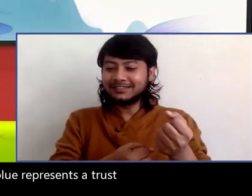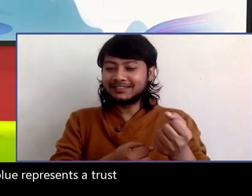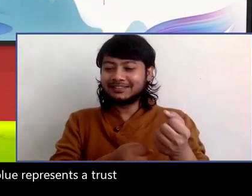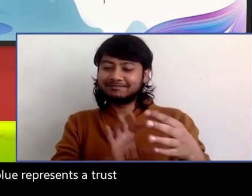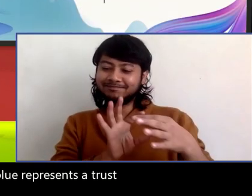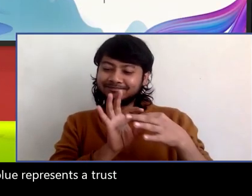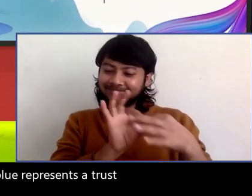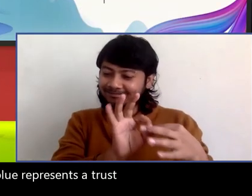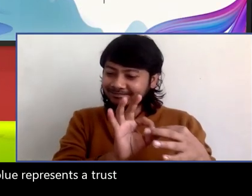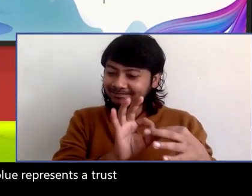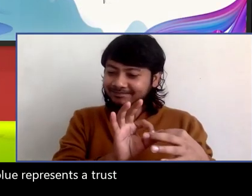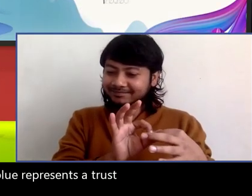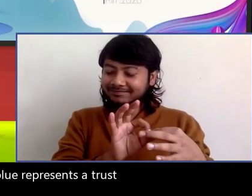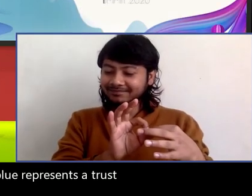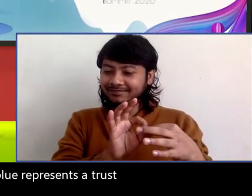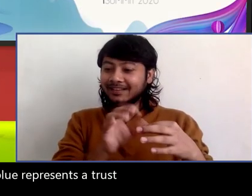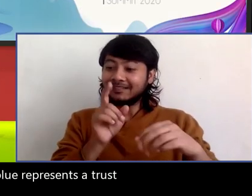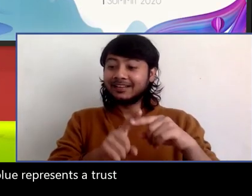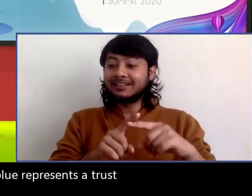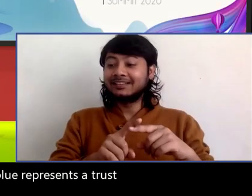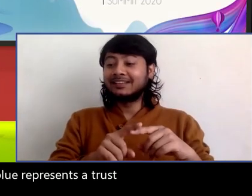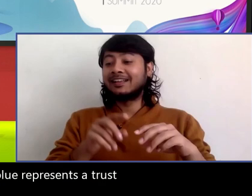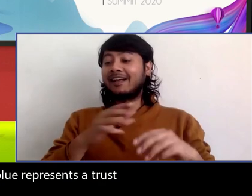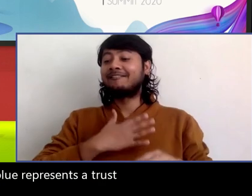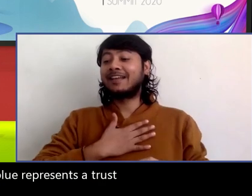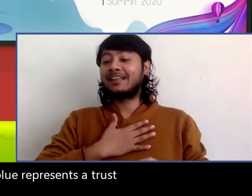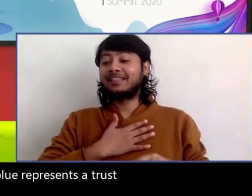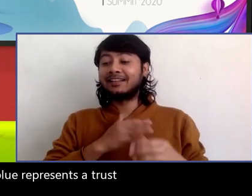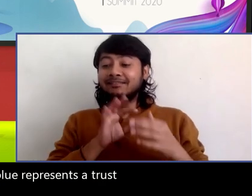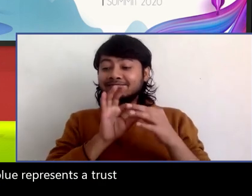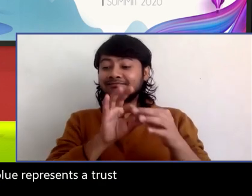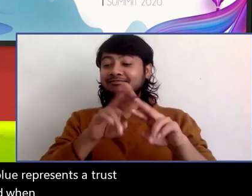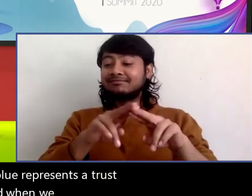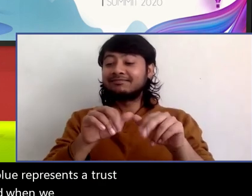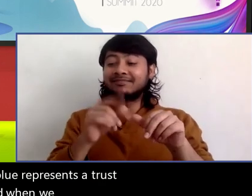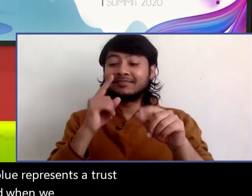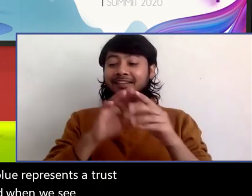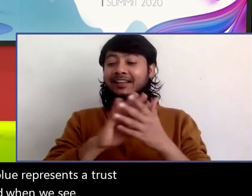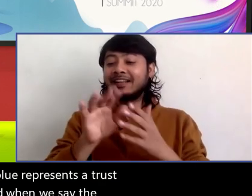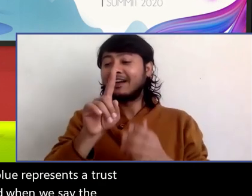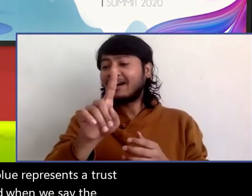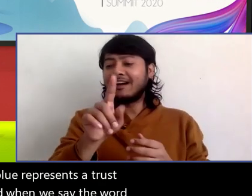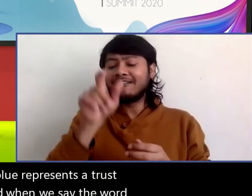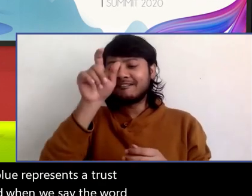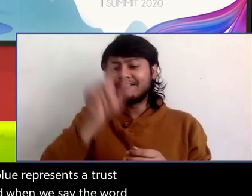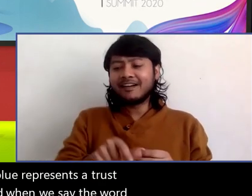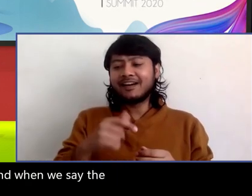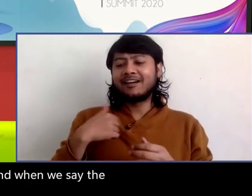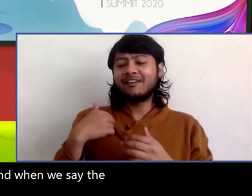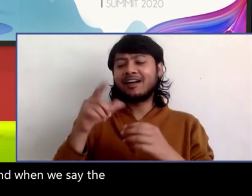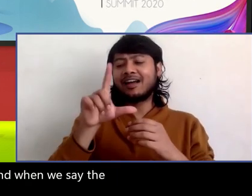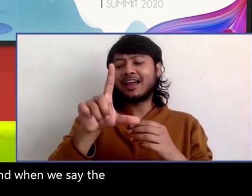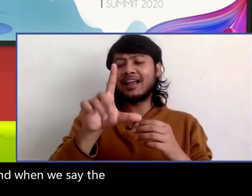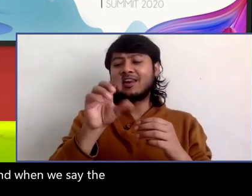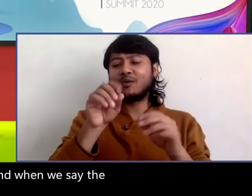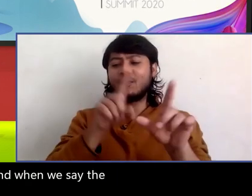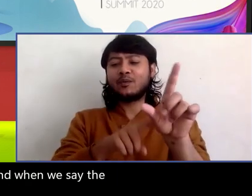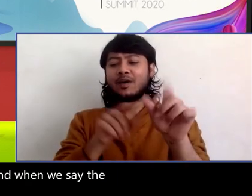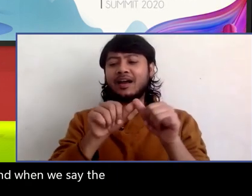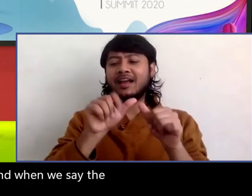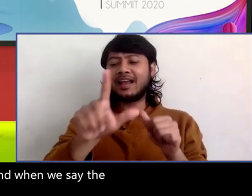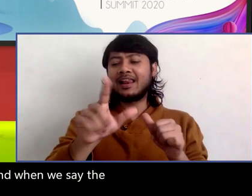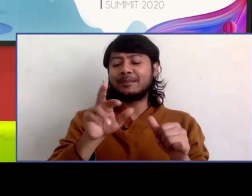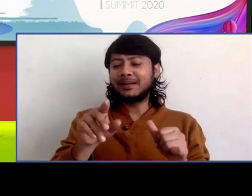what is that one thing that comes to your mind when we say the word loyal? Friend, right? A loyal